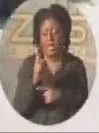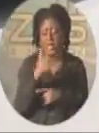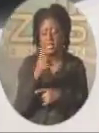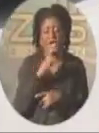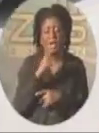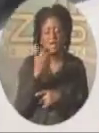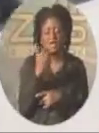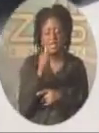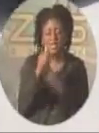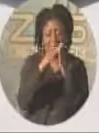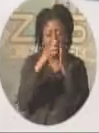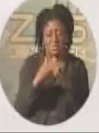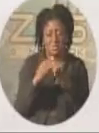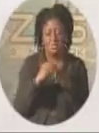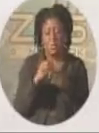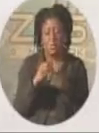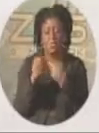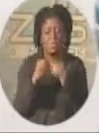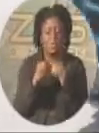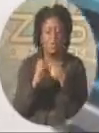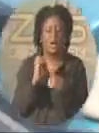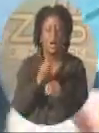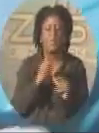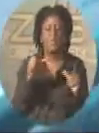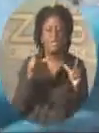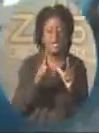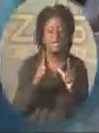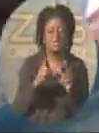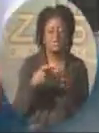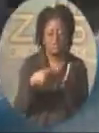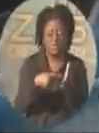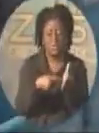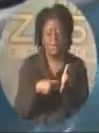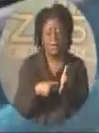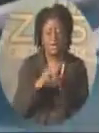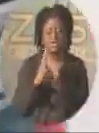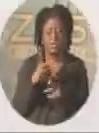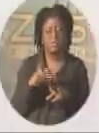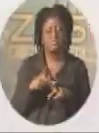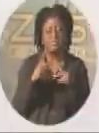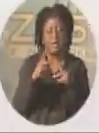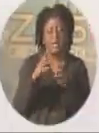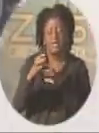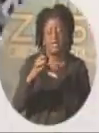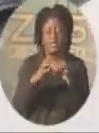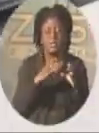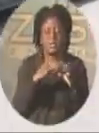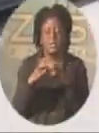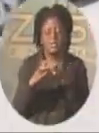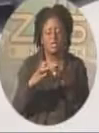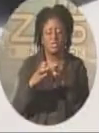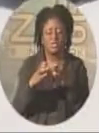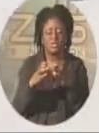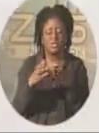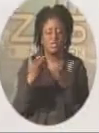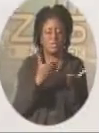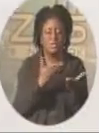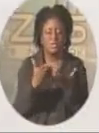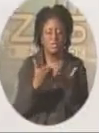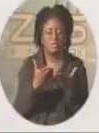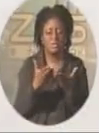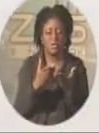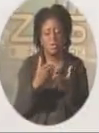our license requires that we provide telecommunication services. So whether we make money, whether there's a return